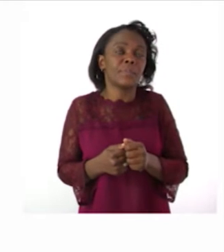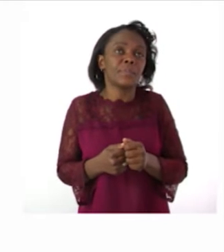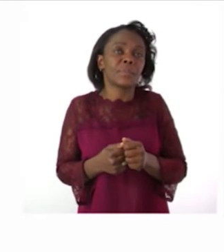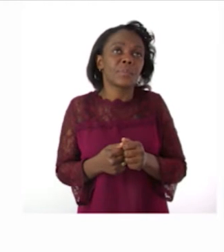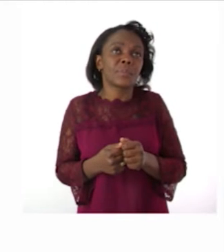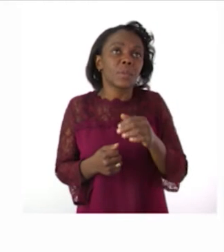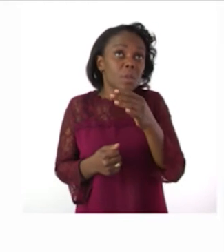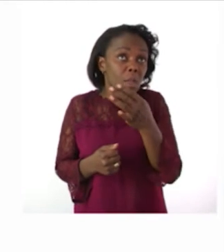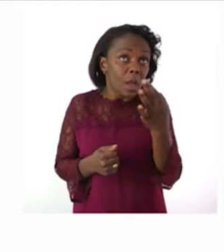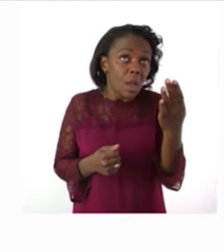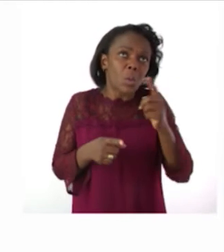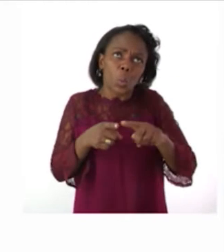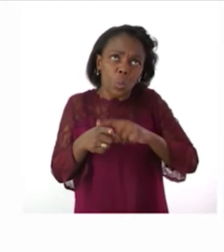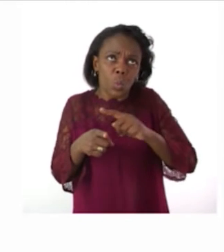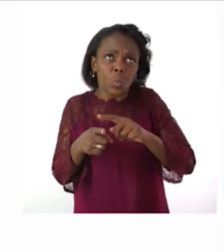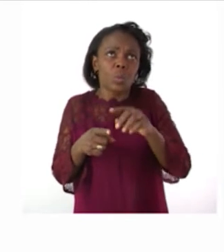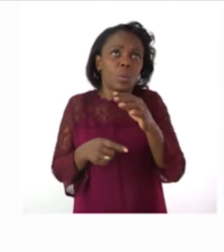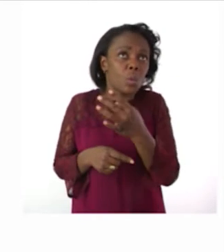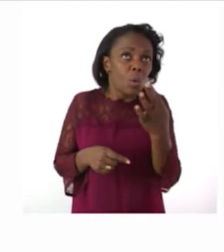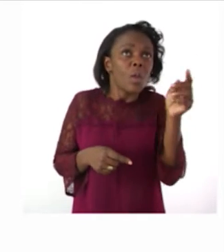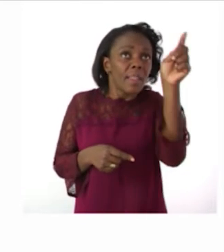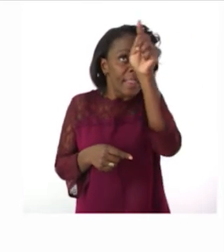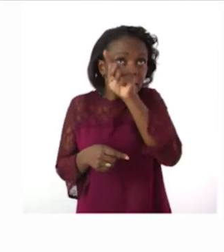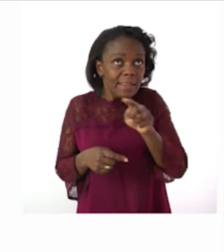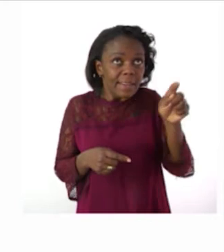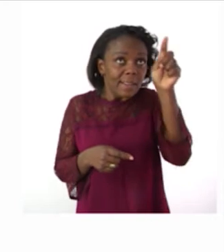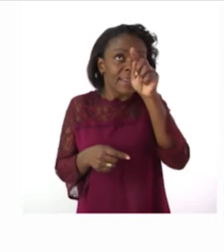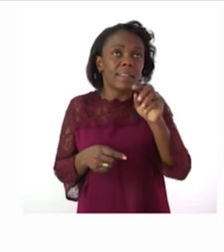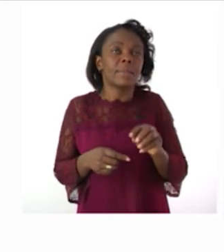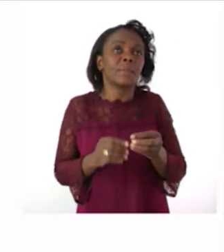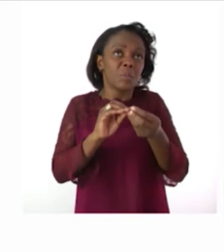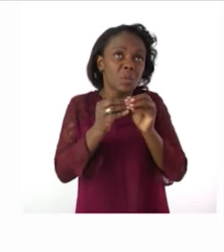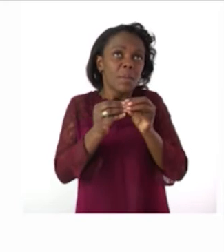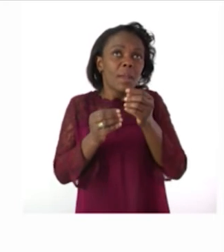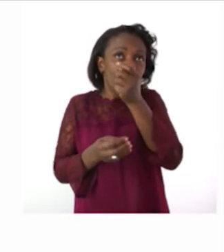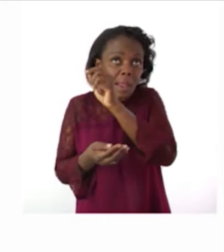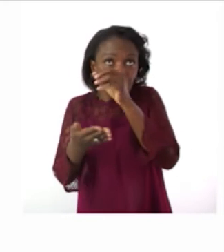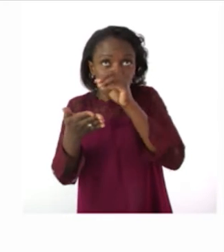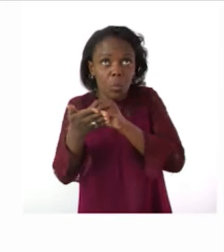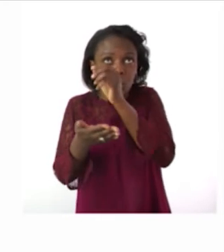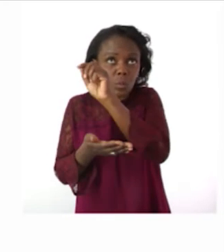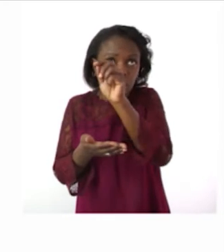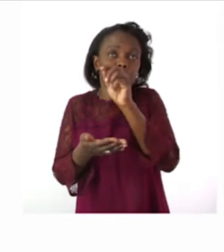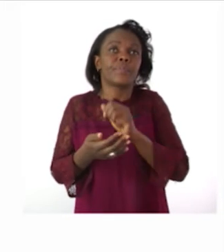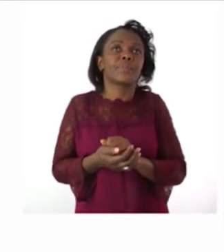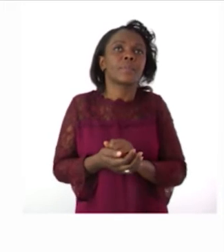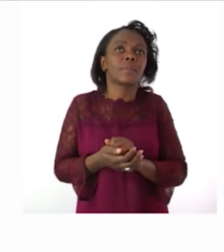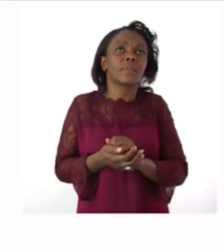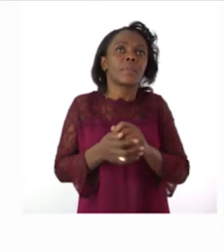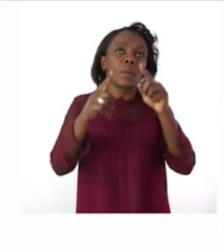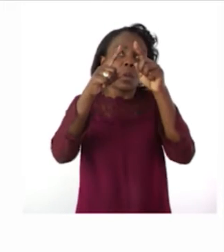Now count them quickly, as quick as possible, and put it there. And the rectangles, how many rectangles? Do you still remember what